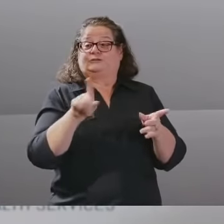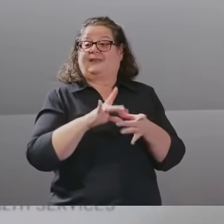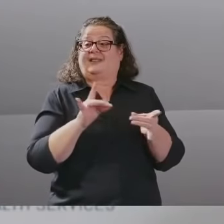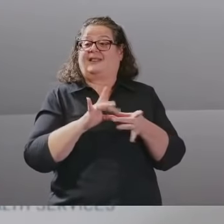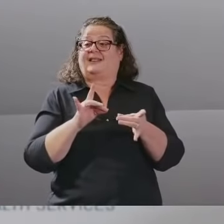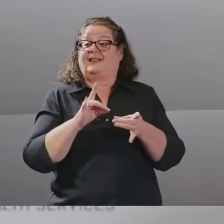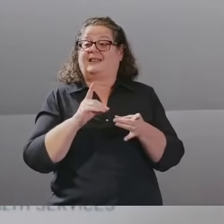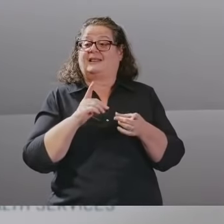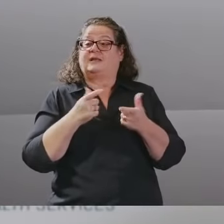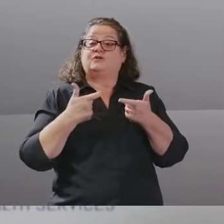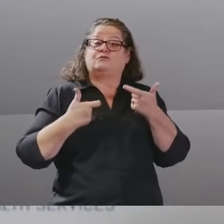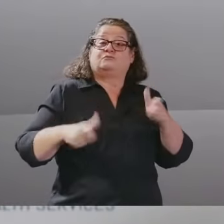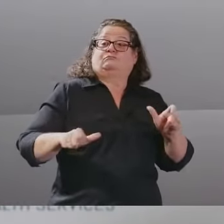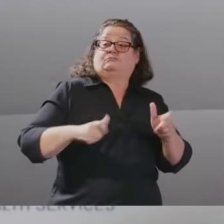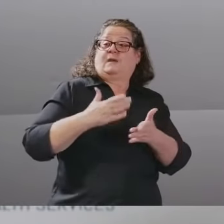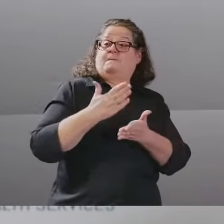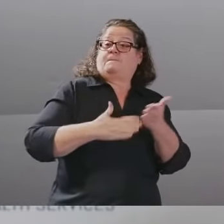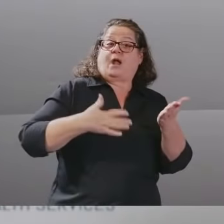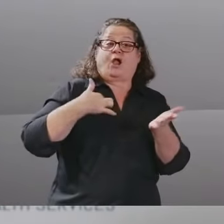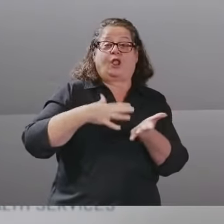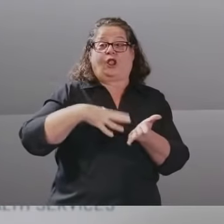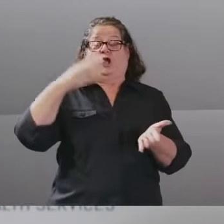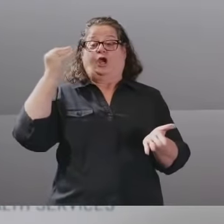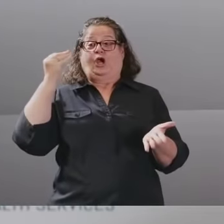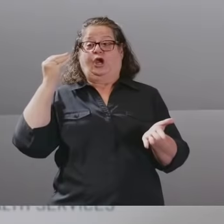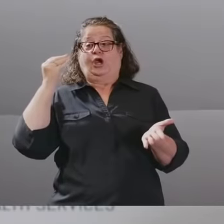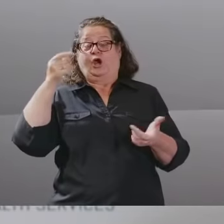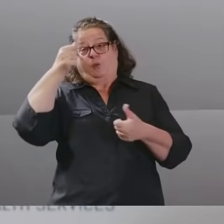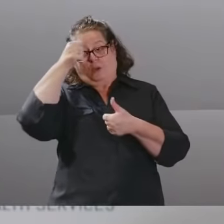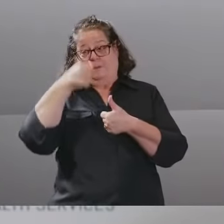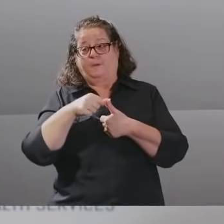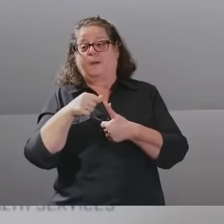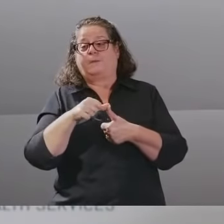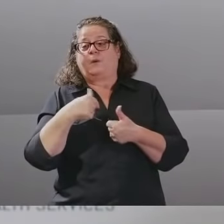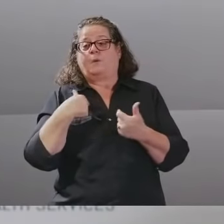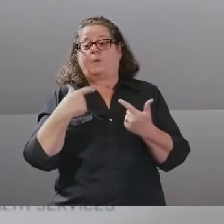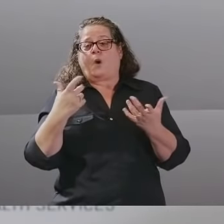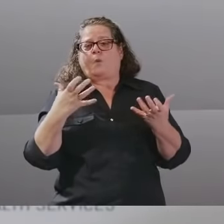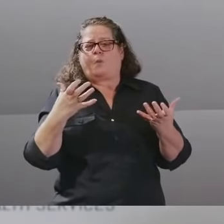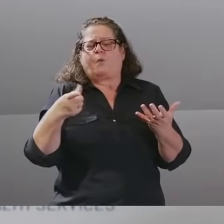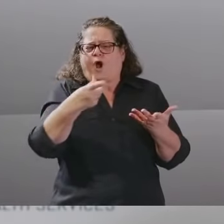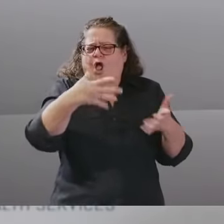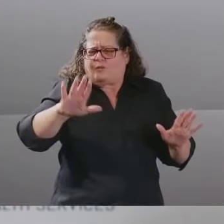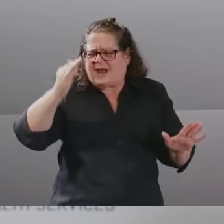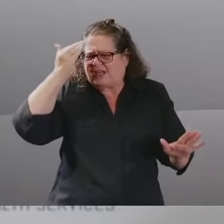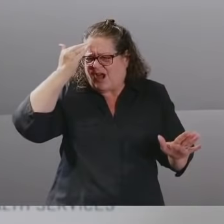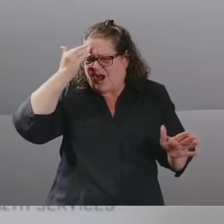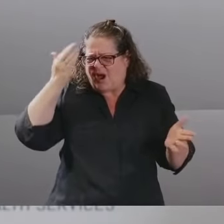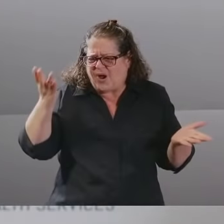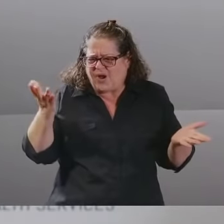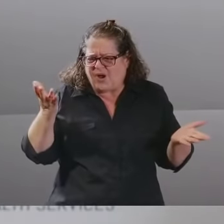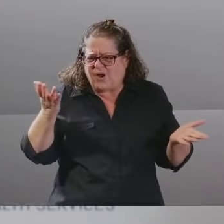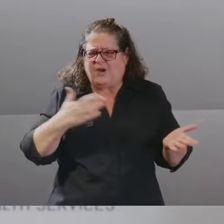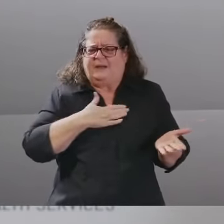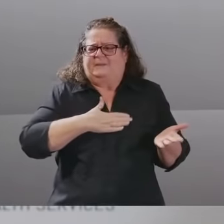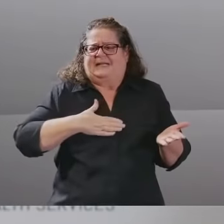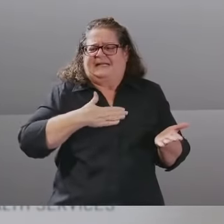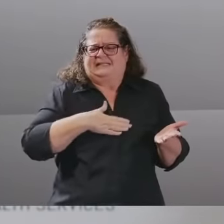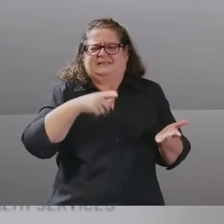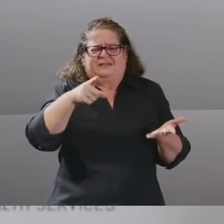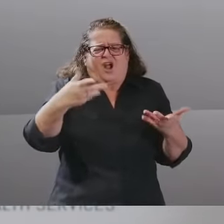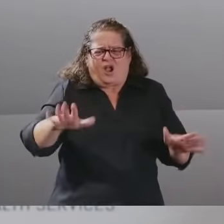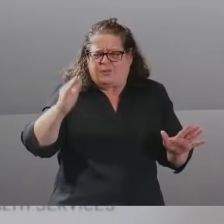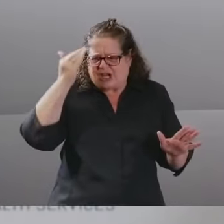you already know. So please, in redoubling your efforts, wear a mask, stay